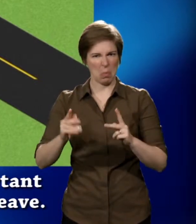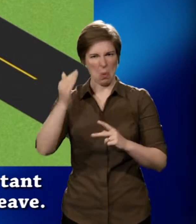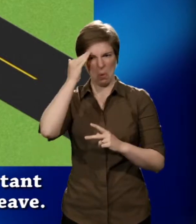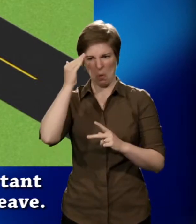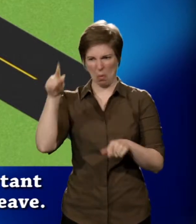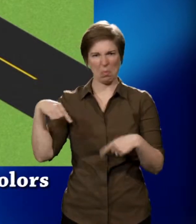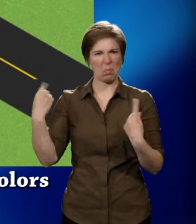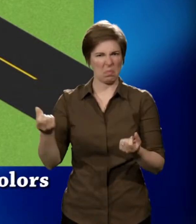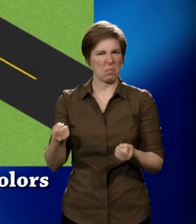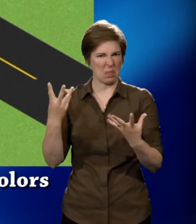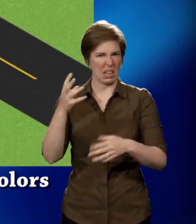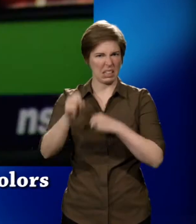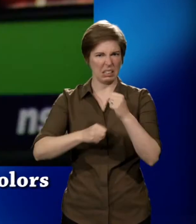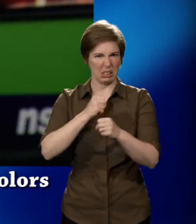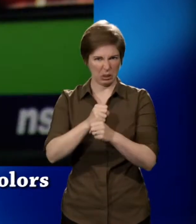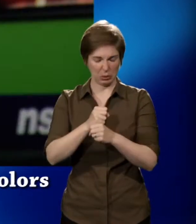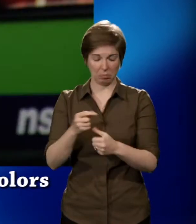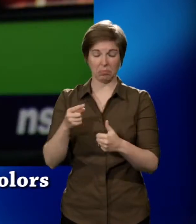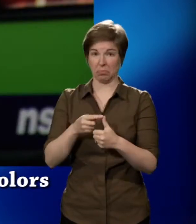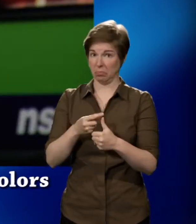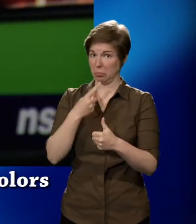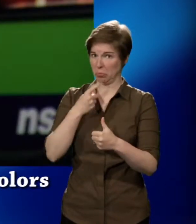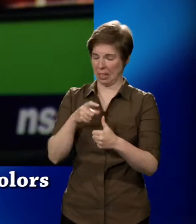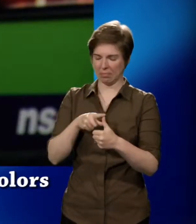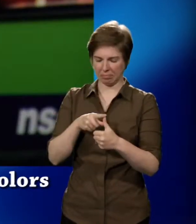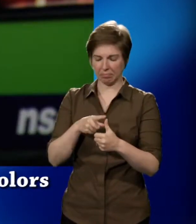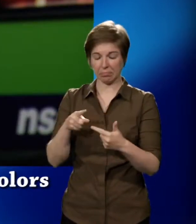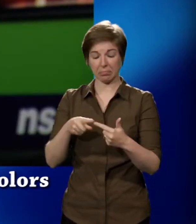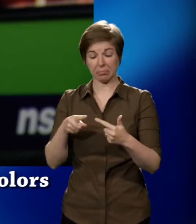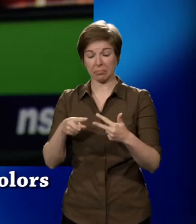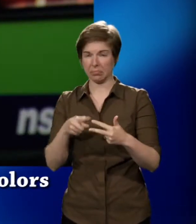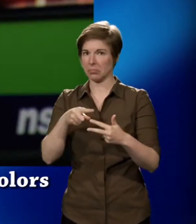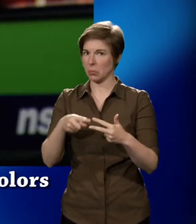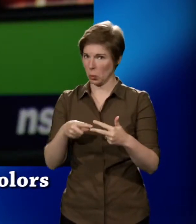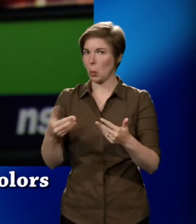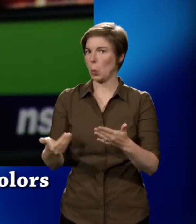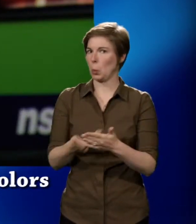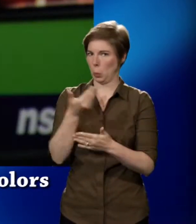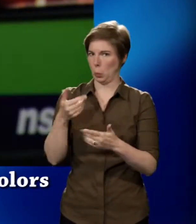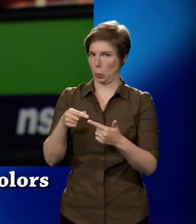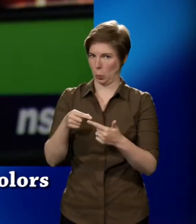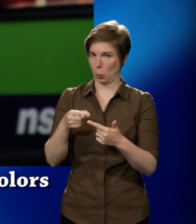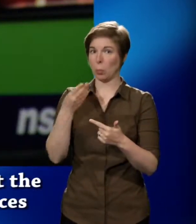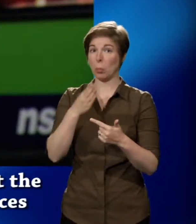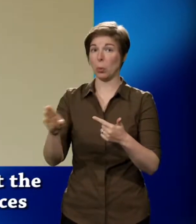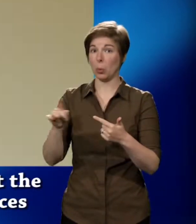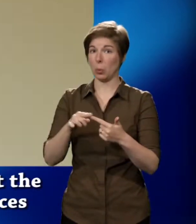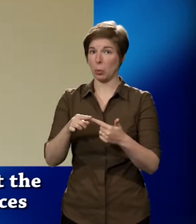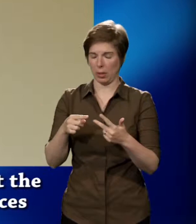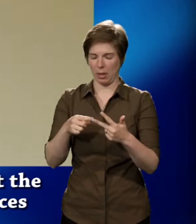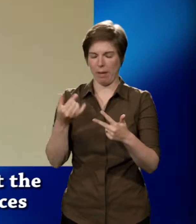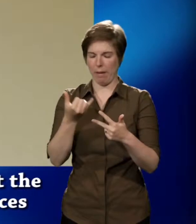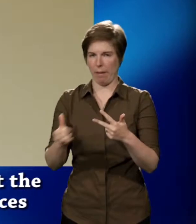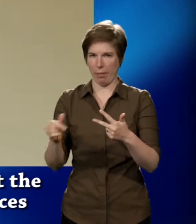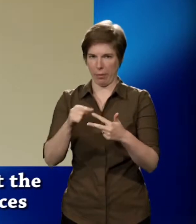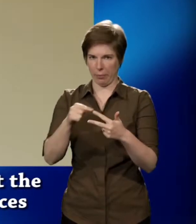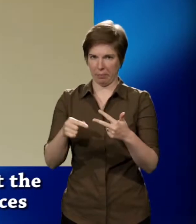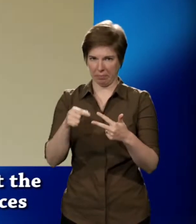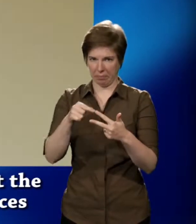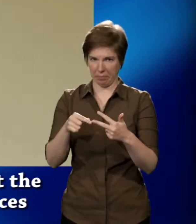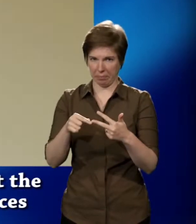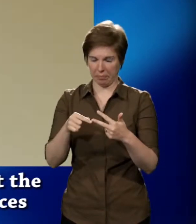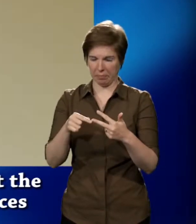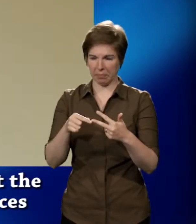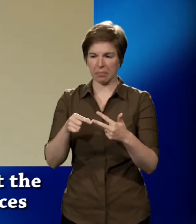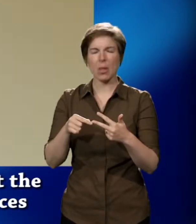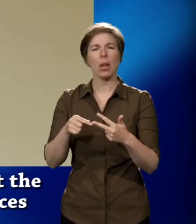to leave. So we've introduced two different colors to the campus. One is blue, and you're familiar